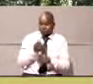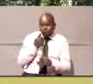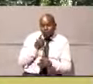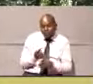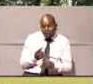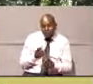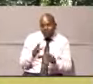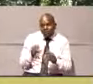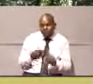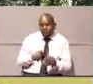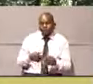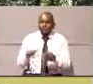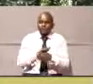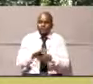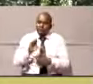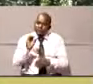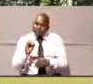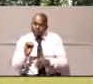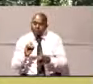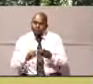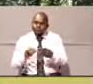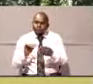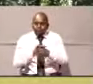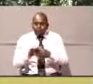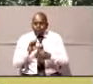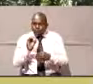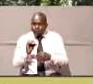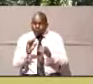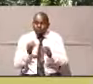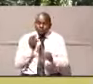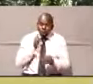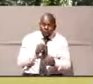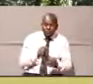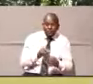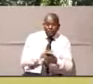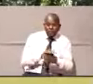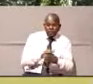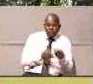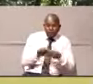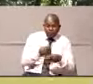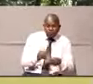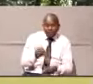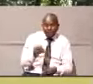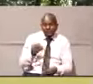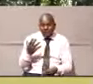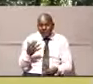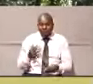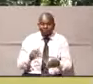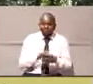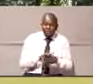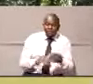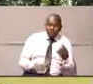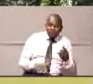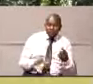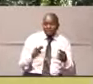see that you have economy zero, business zero, but now you can find economy 5, business 1, economy